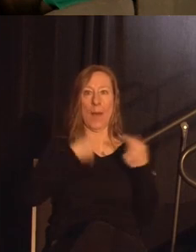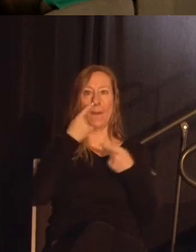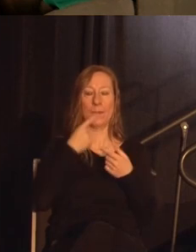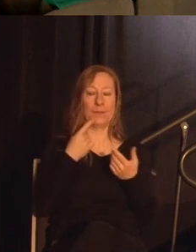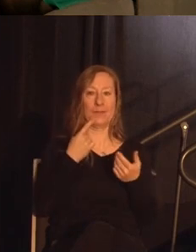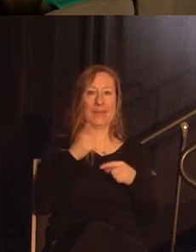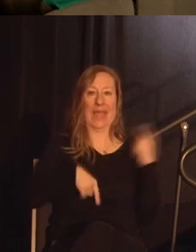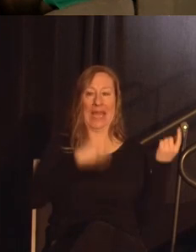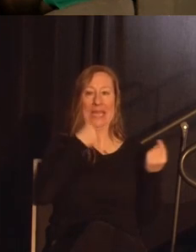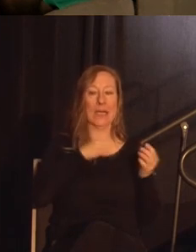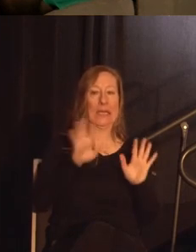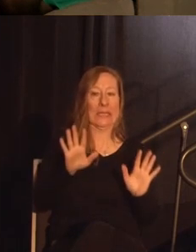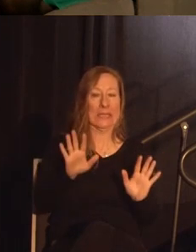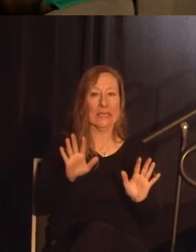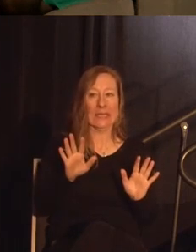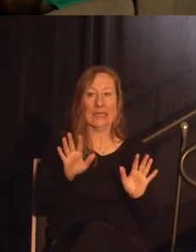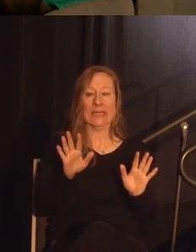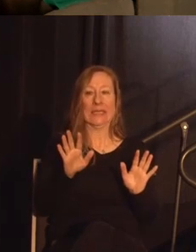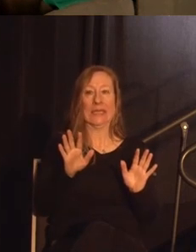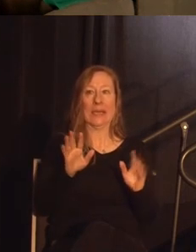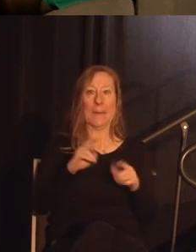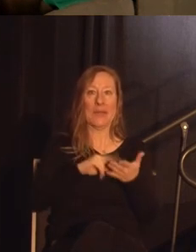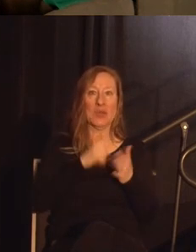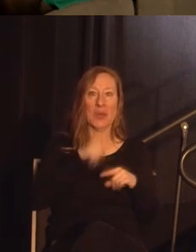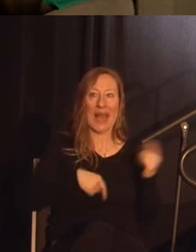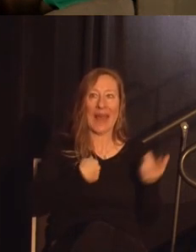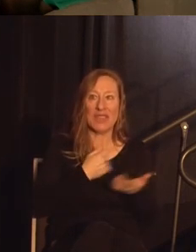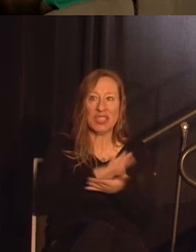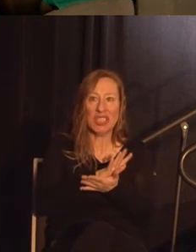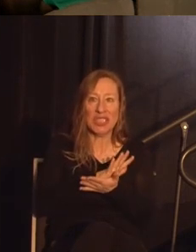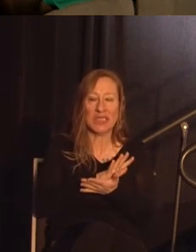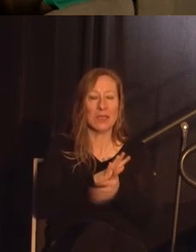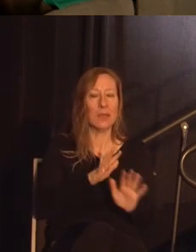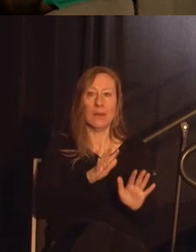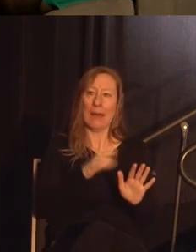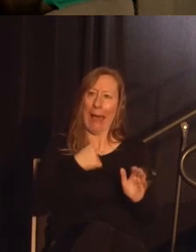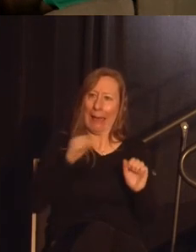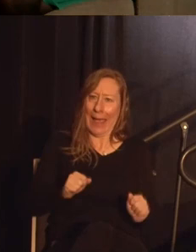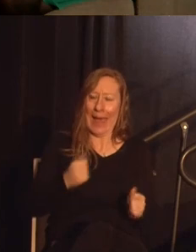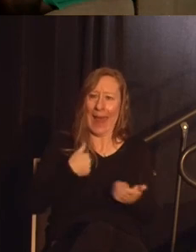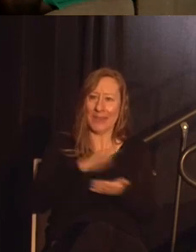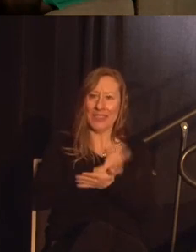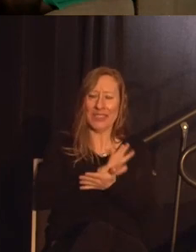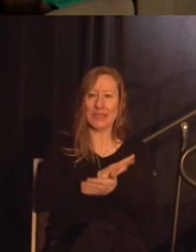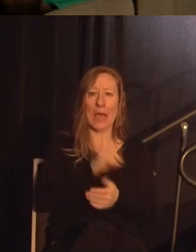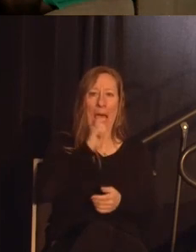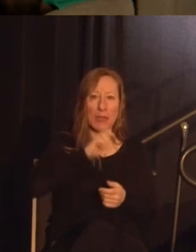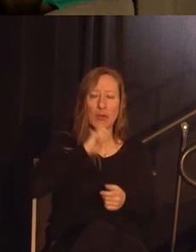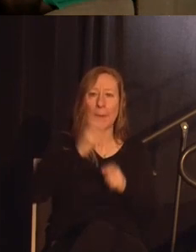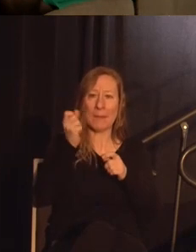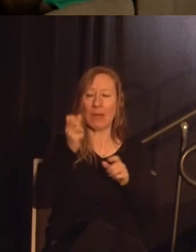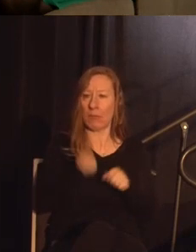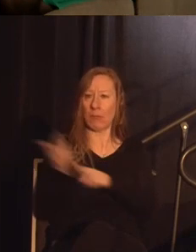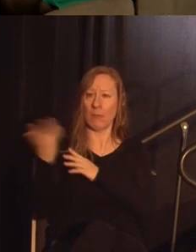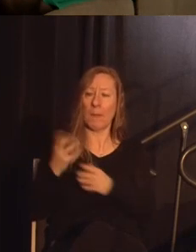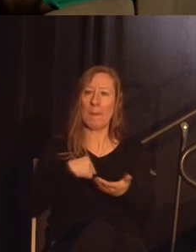can't have bisques or whatever. I can't have milk, whatever. But cheese, I can have. I've worked on this my whole life.